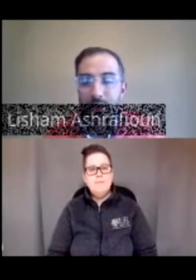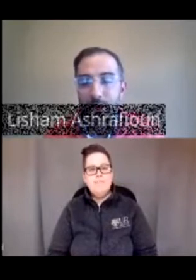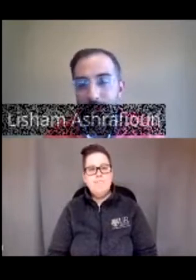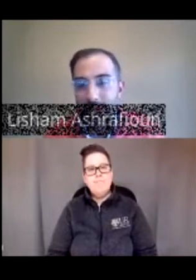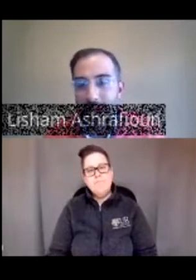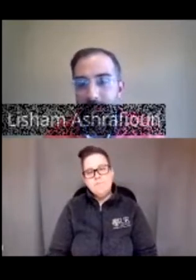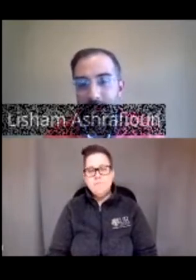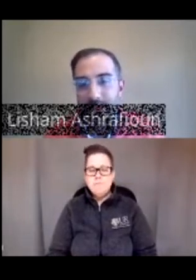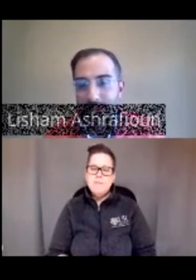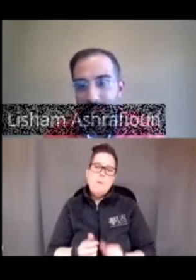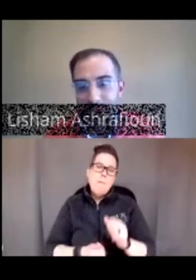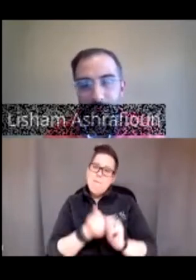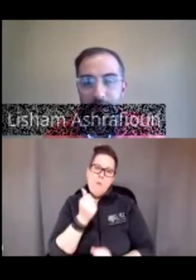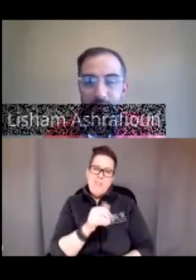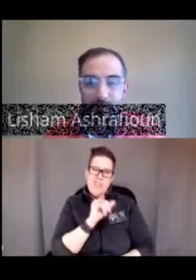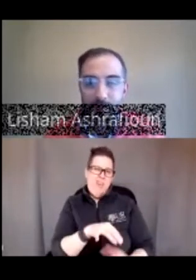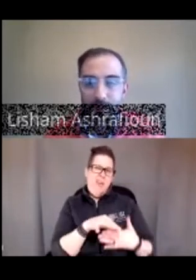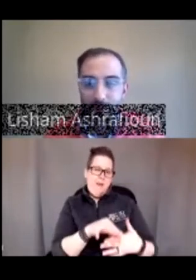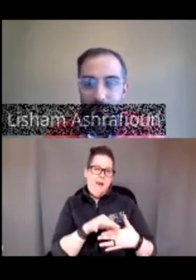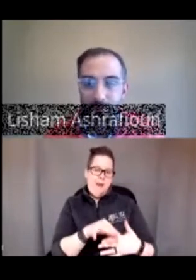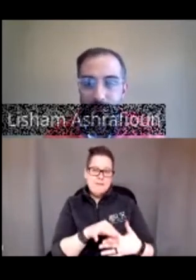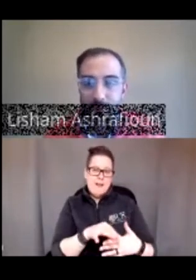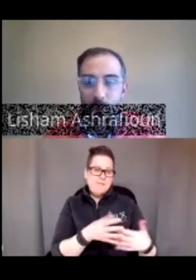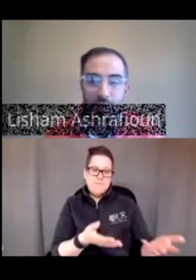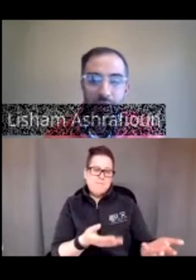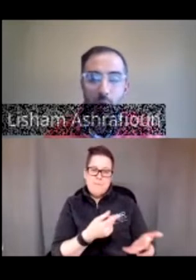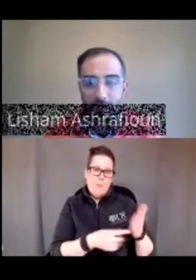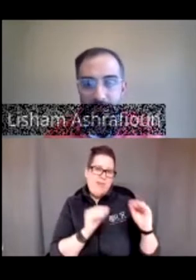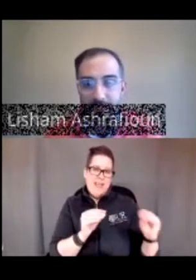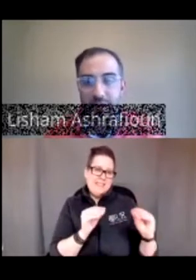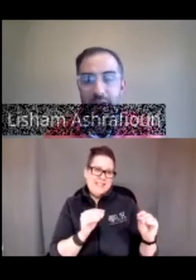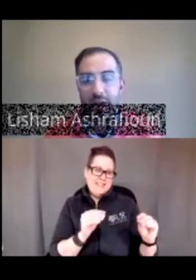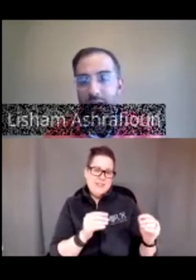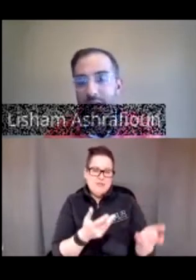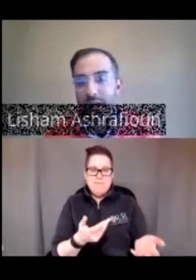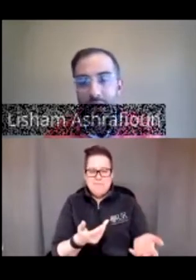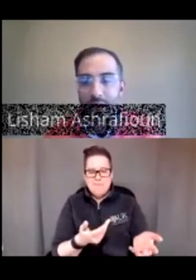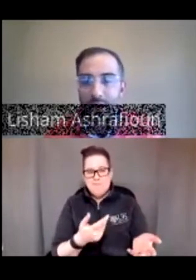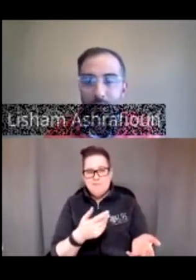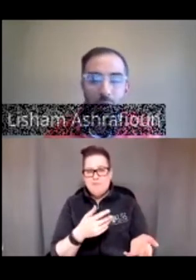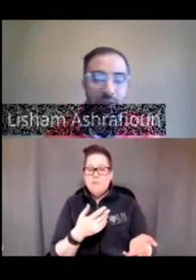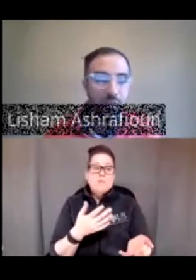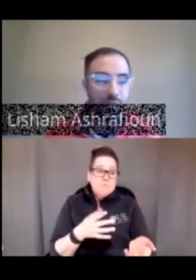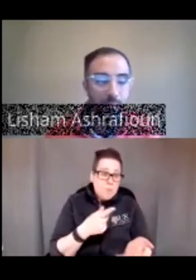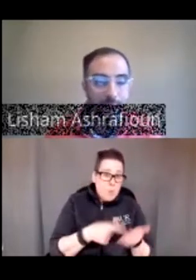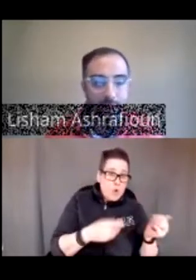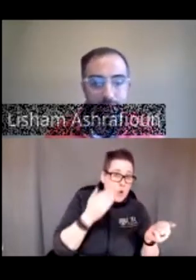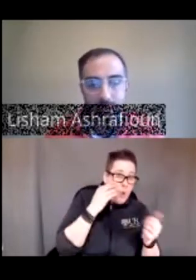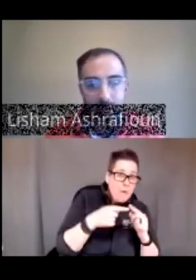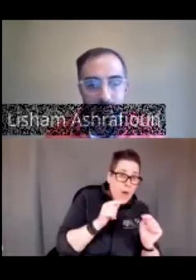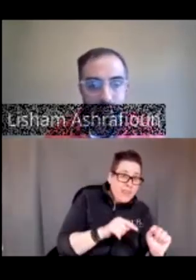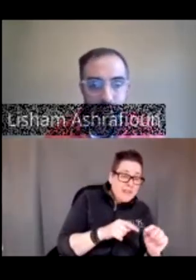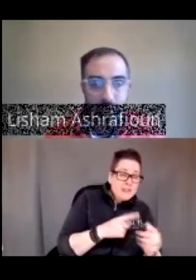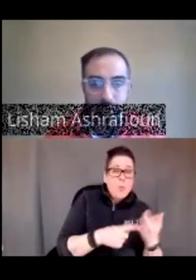And primarily the content is about what they know about this area, what they've done in the